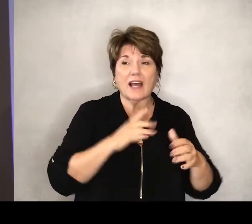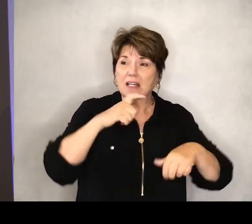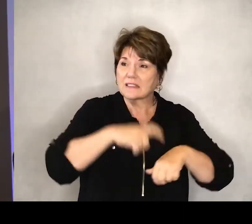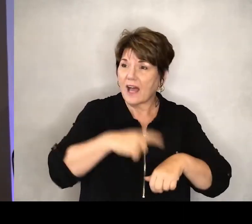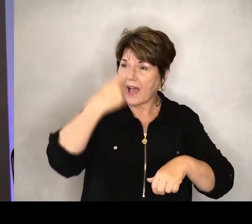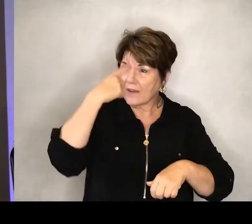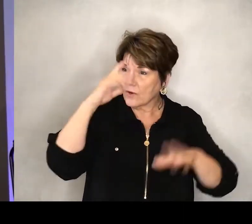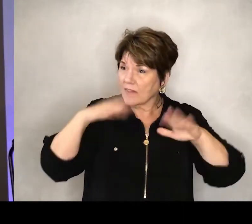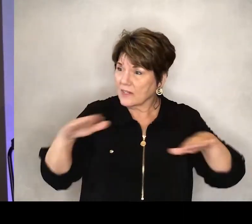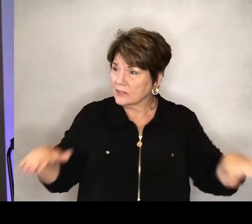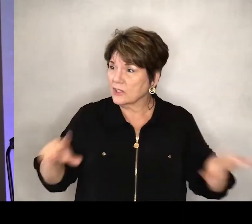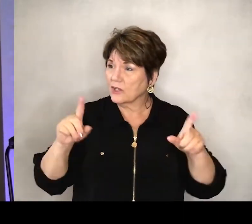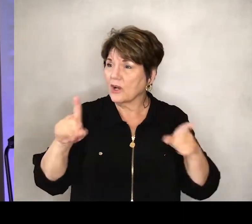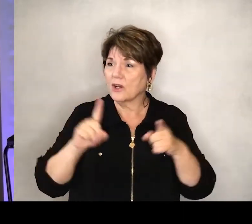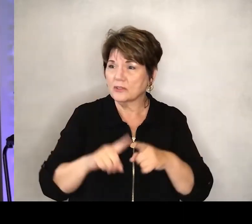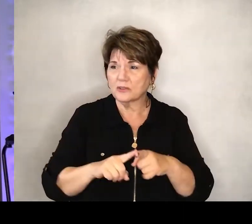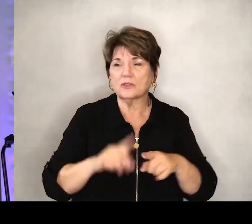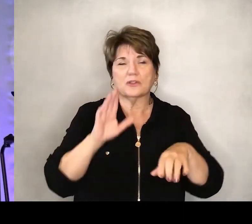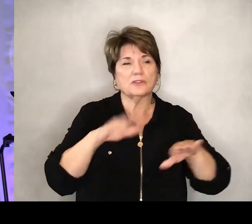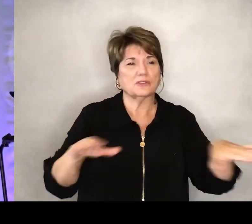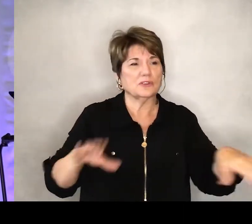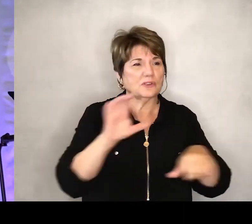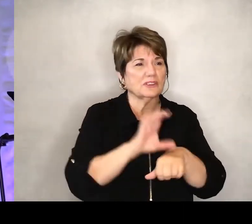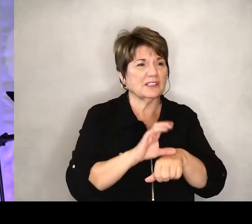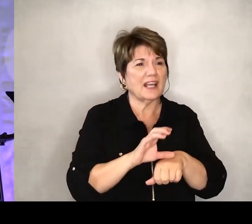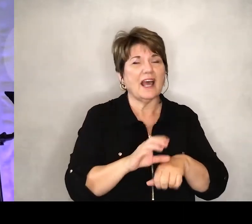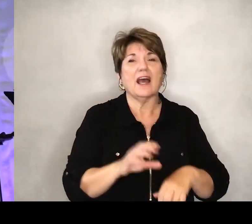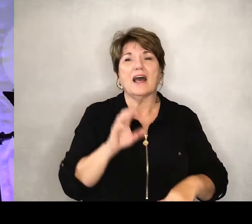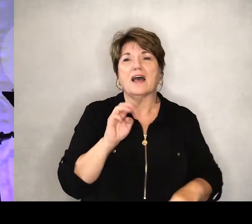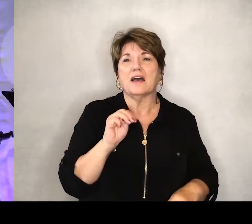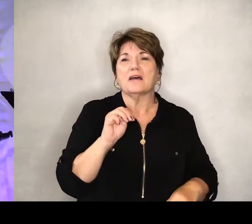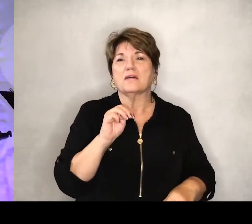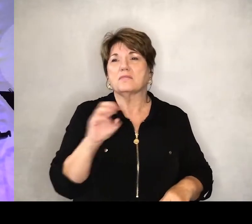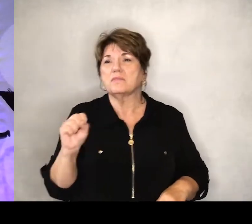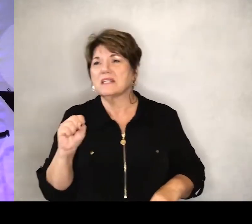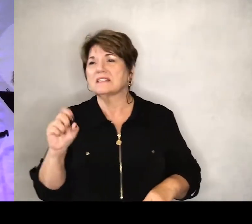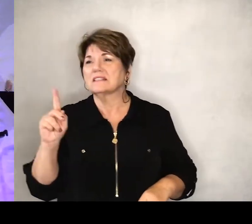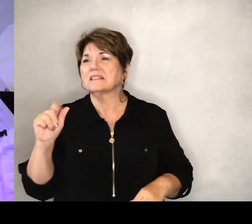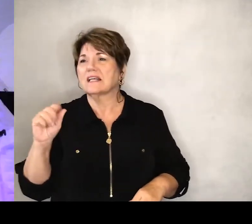Time to dismiss the kids for Children's Church. Miss Kim is in the back there.